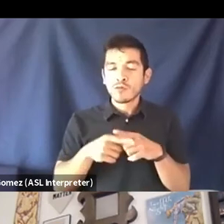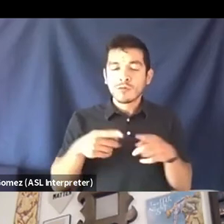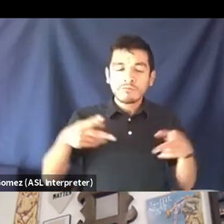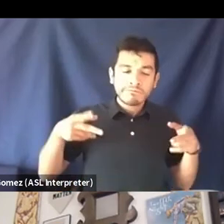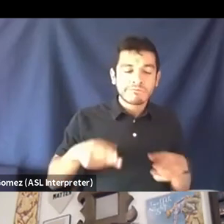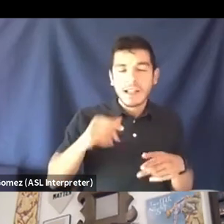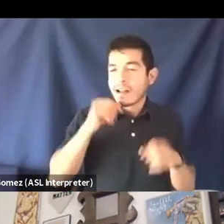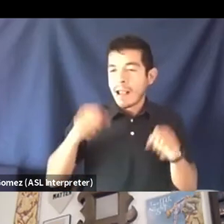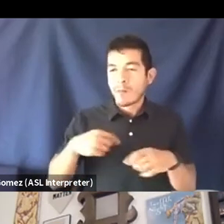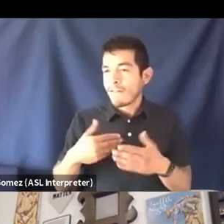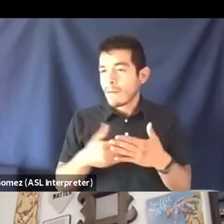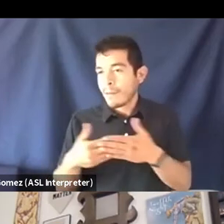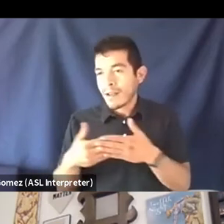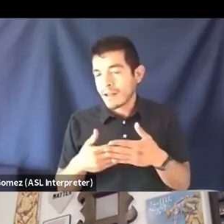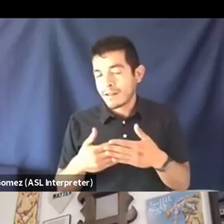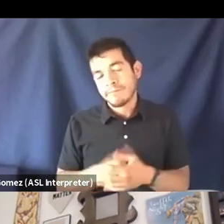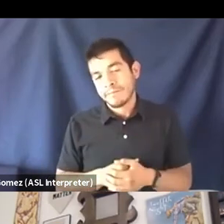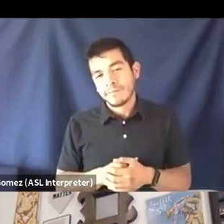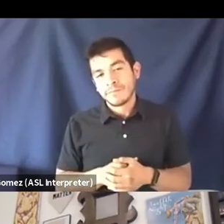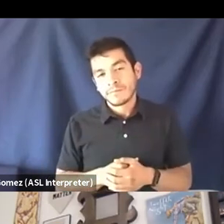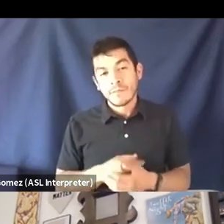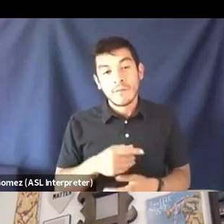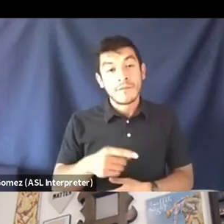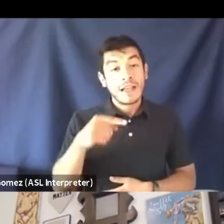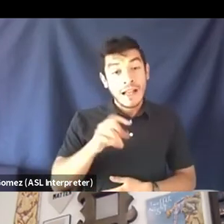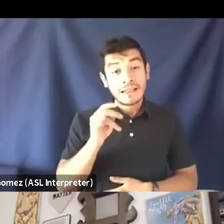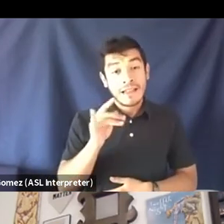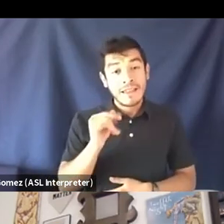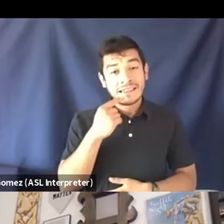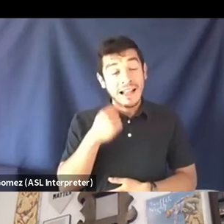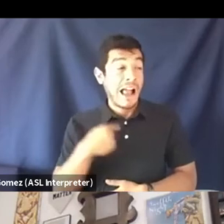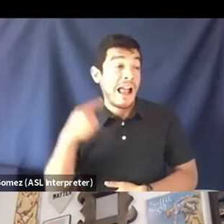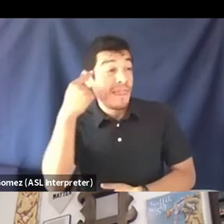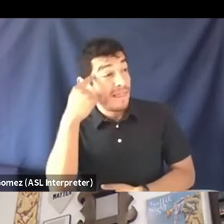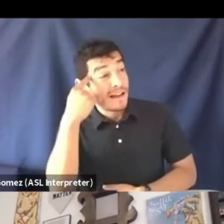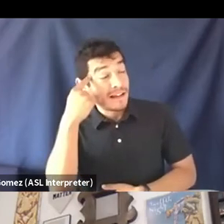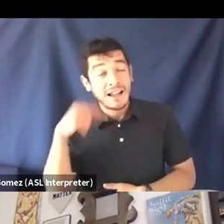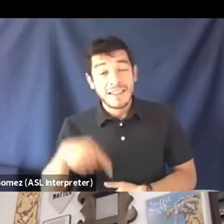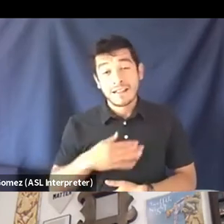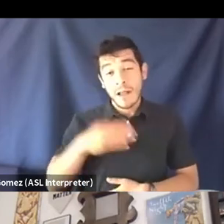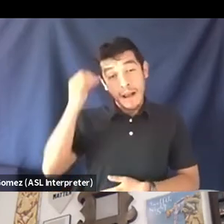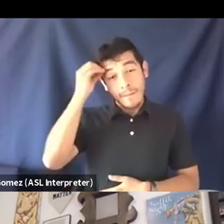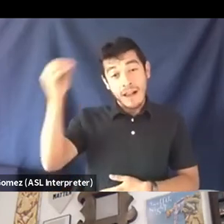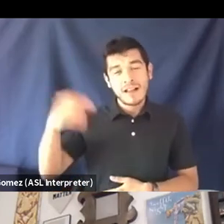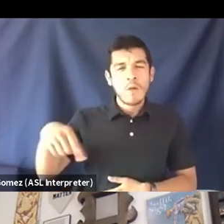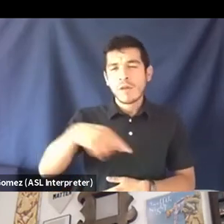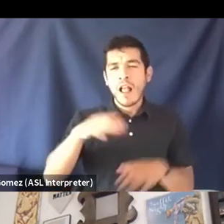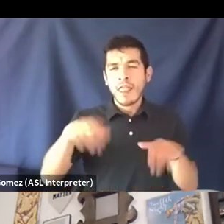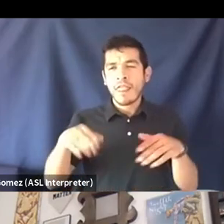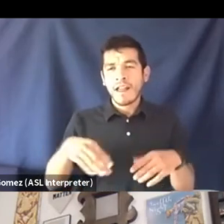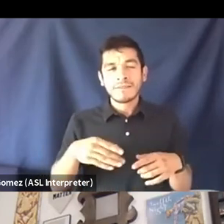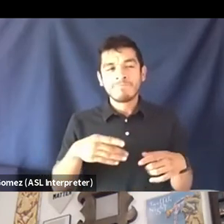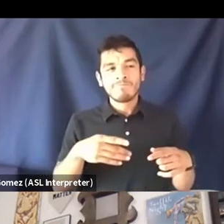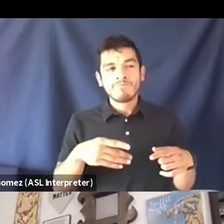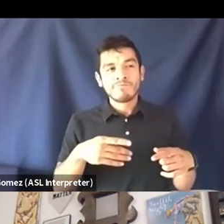Okay. I think, and this is just, you know, my opinion, that we haven't dealt with